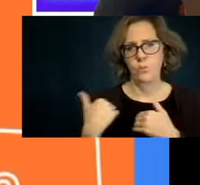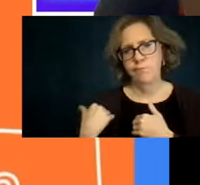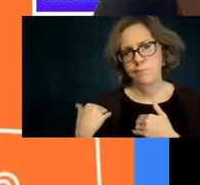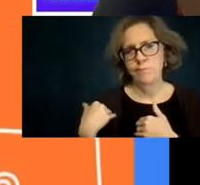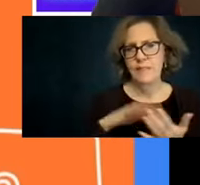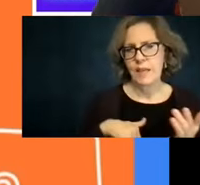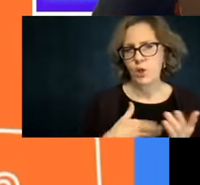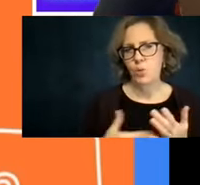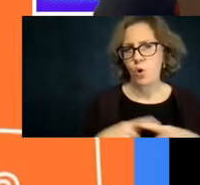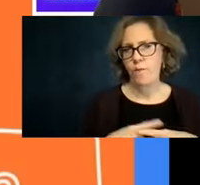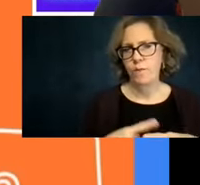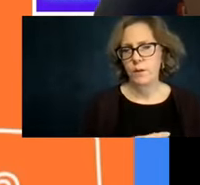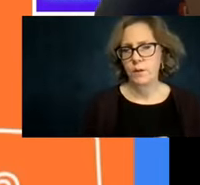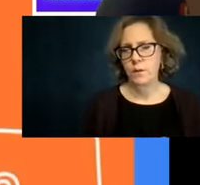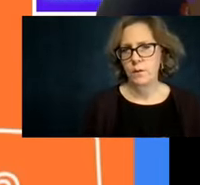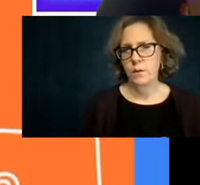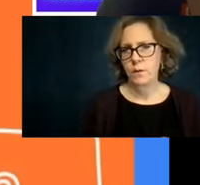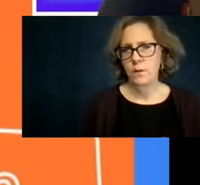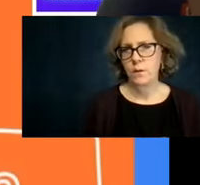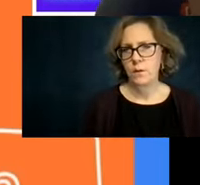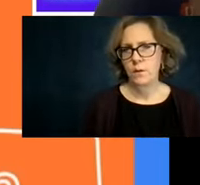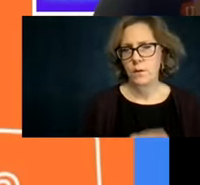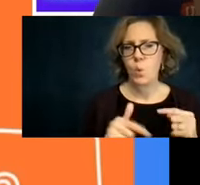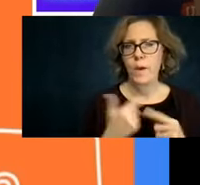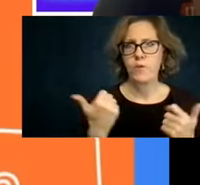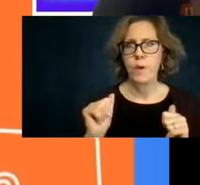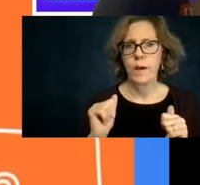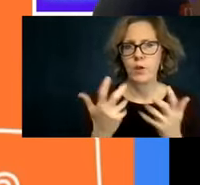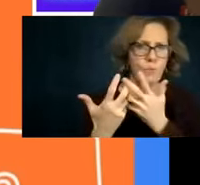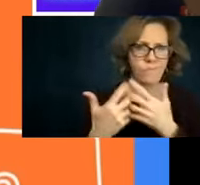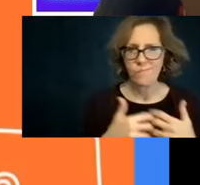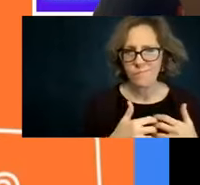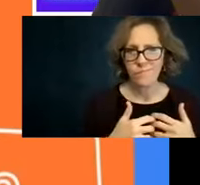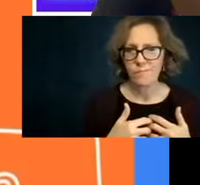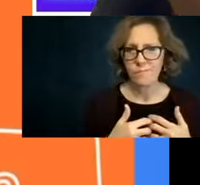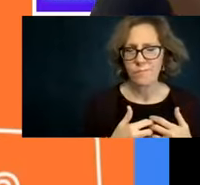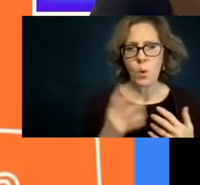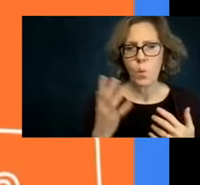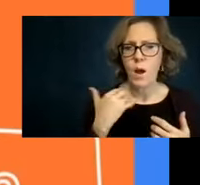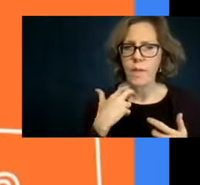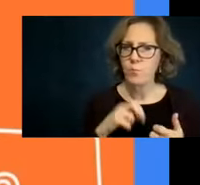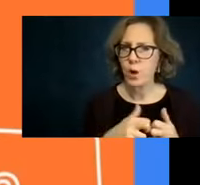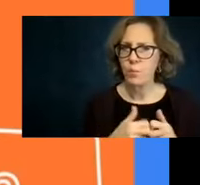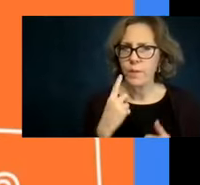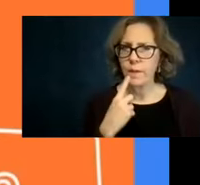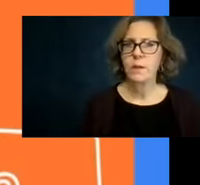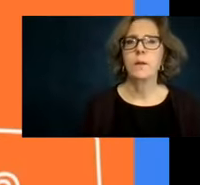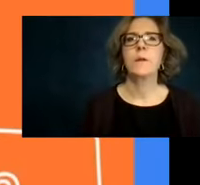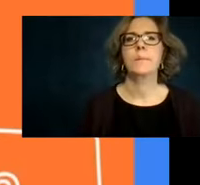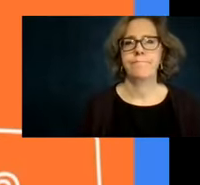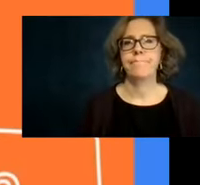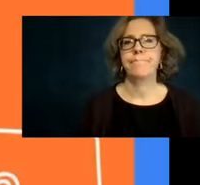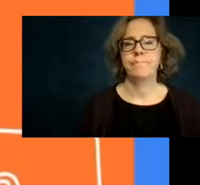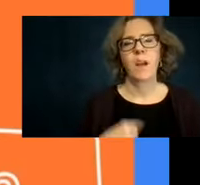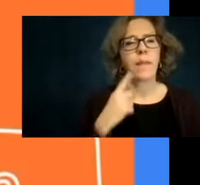have when trying to work on things like ISPs? I think one of the reasons,